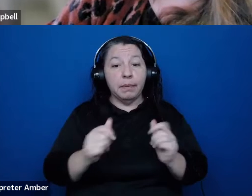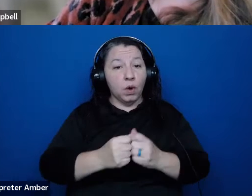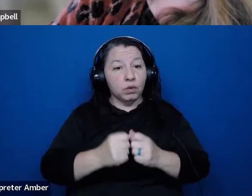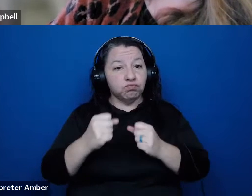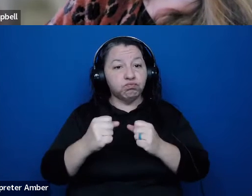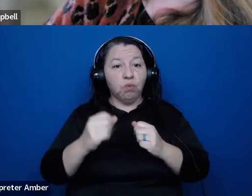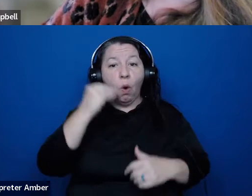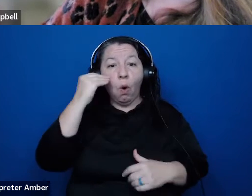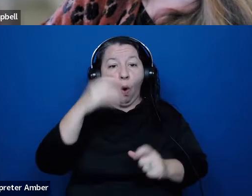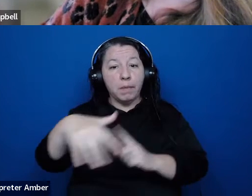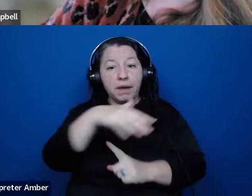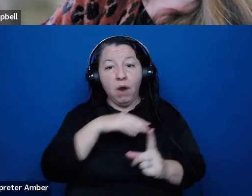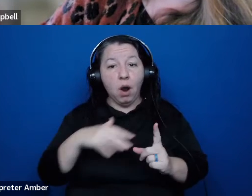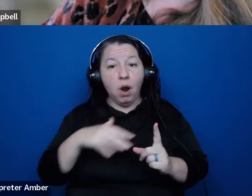former